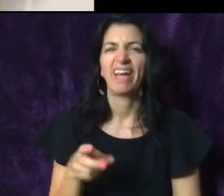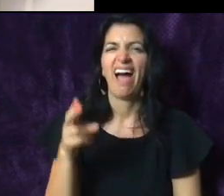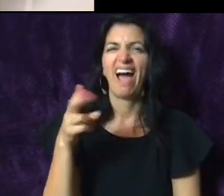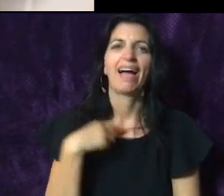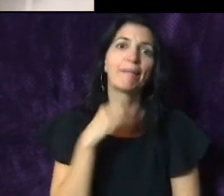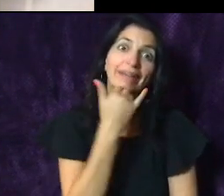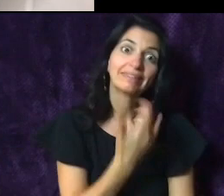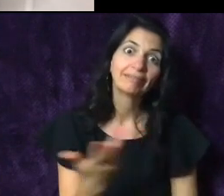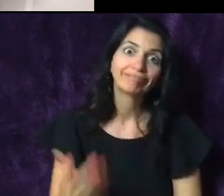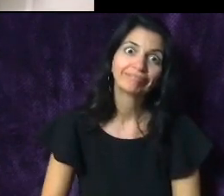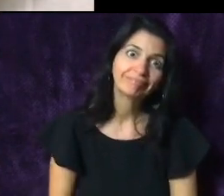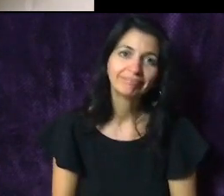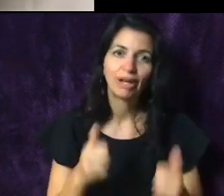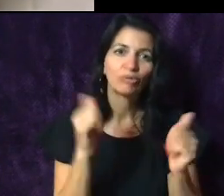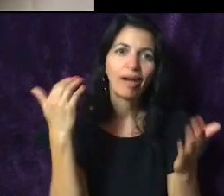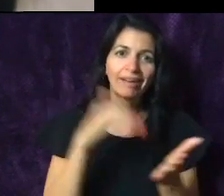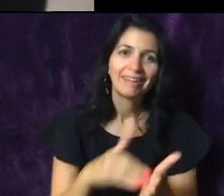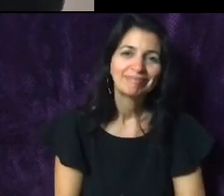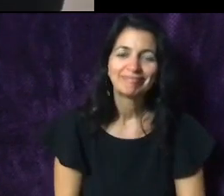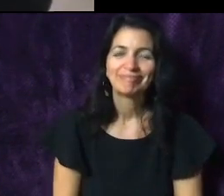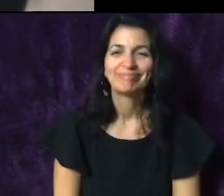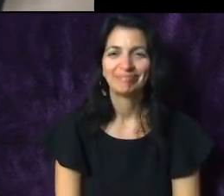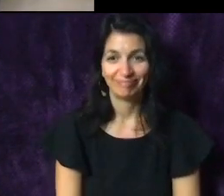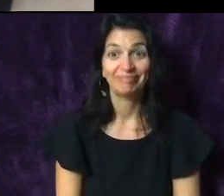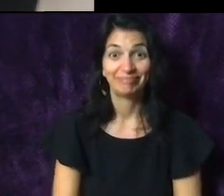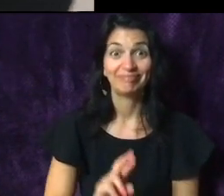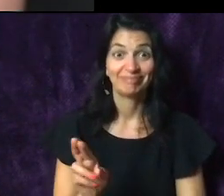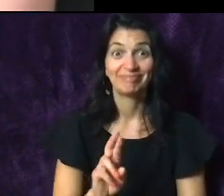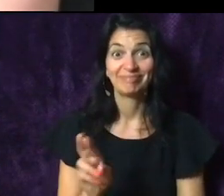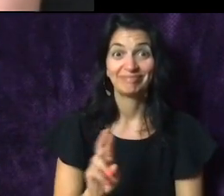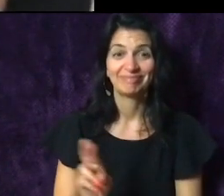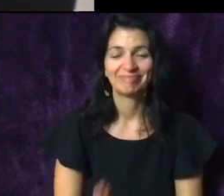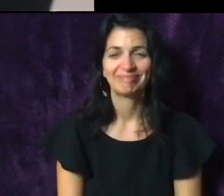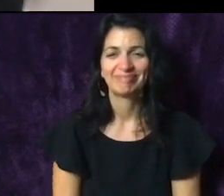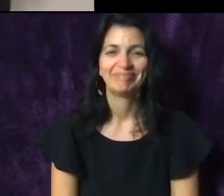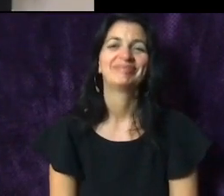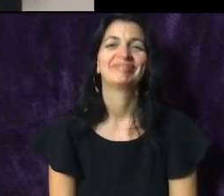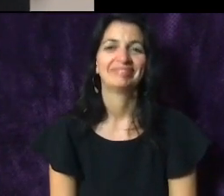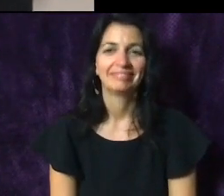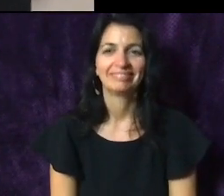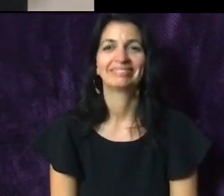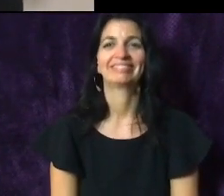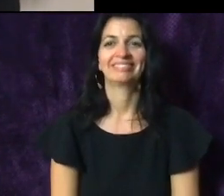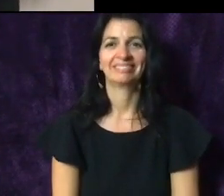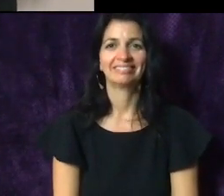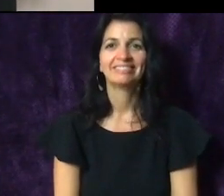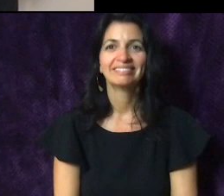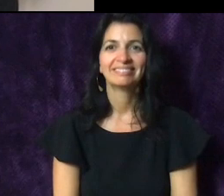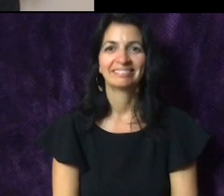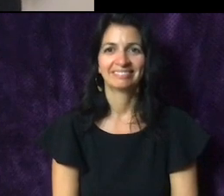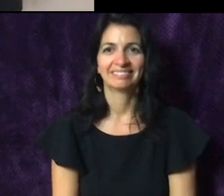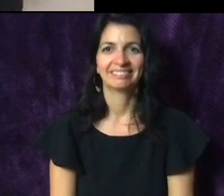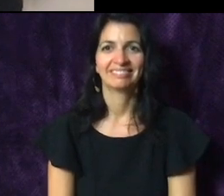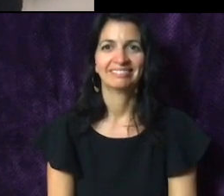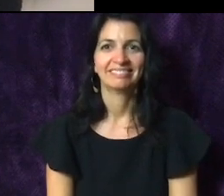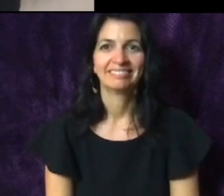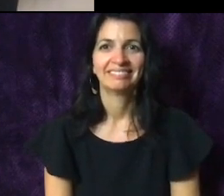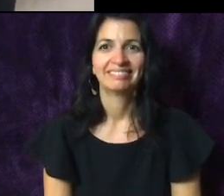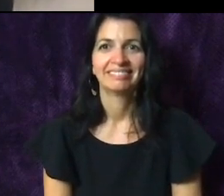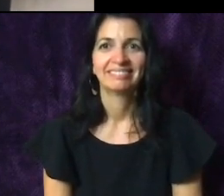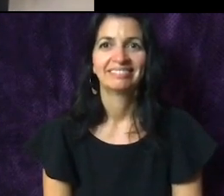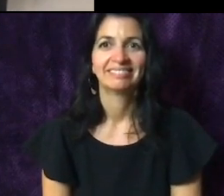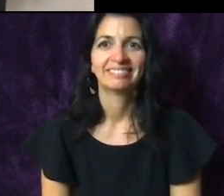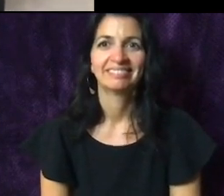should be high and then low. I messed up. Let's try again from the high. Ready, set, here we go.